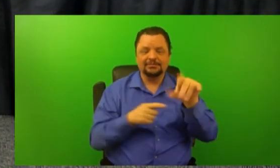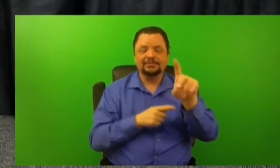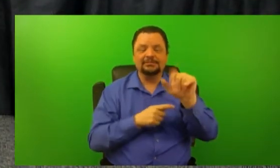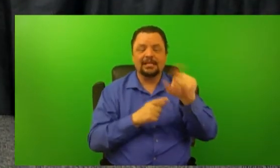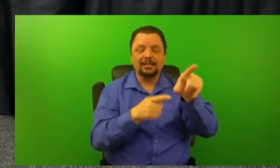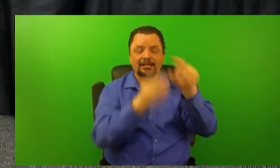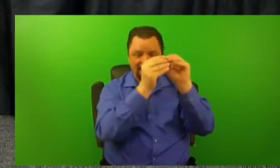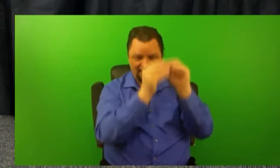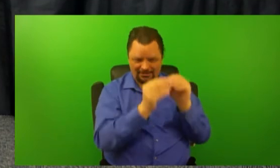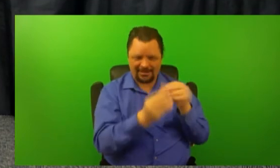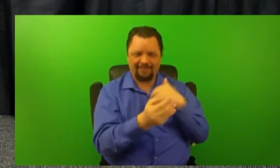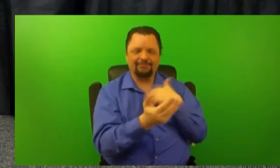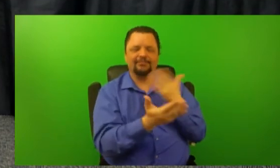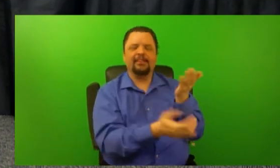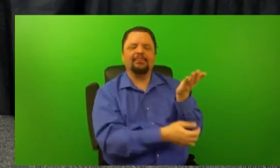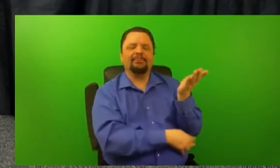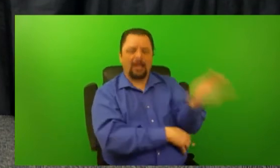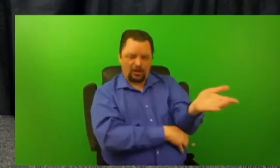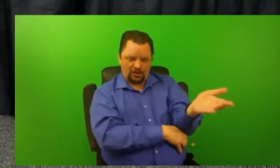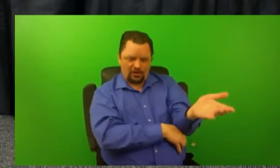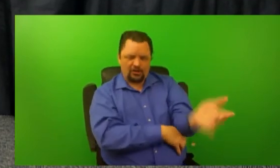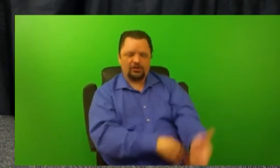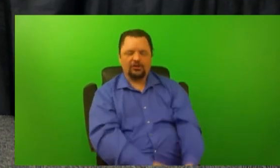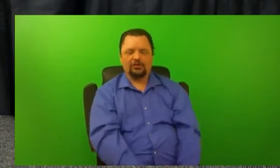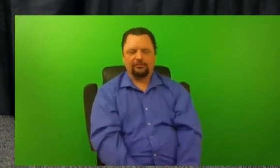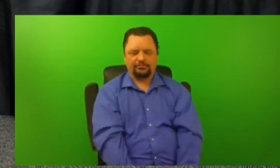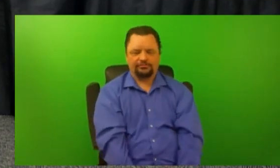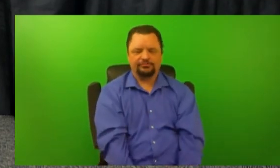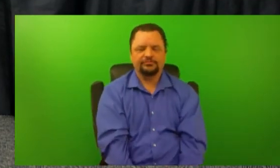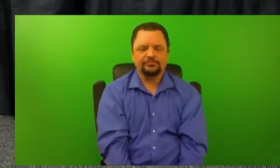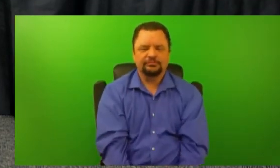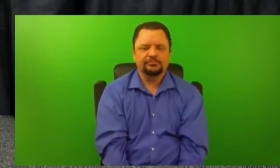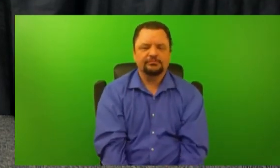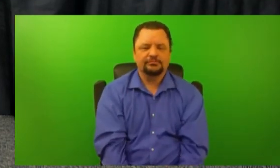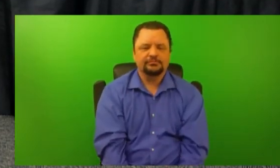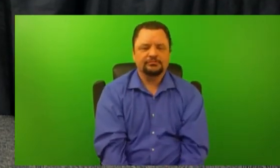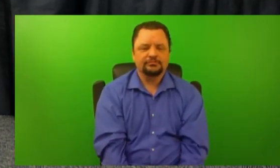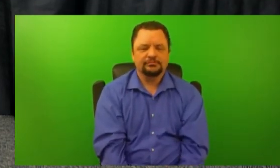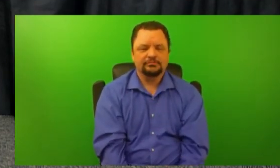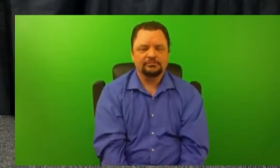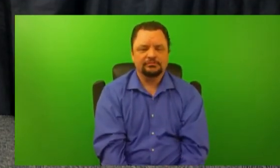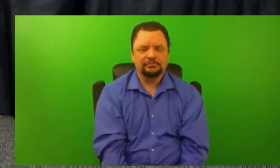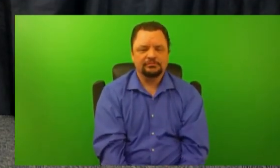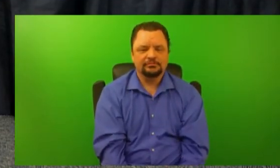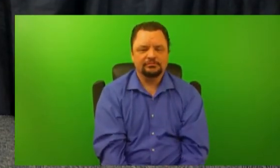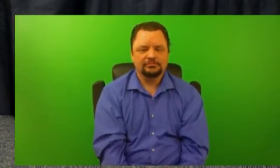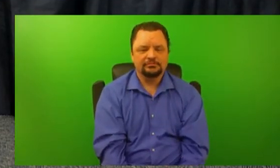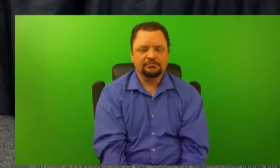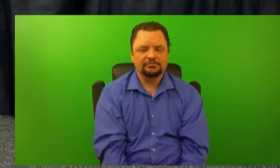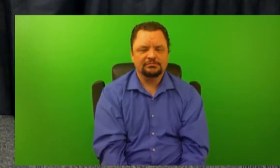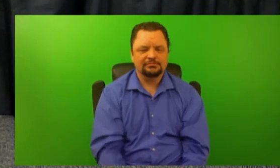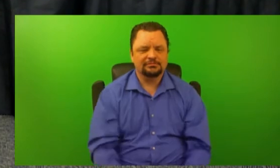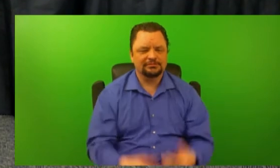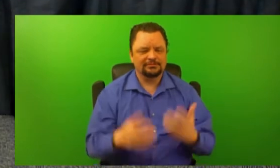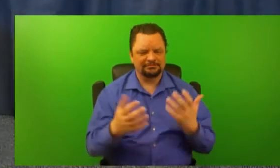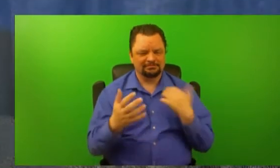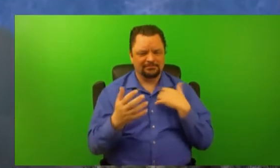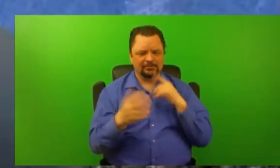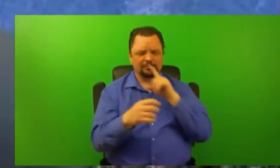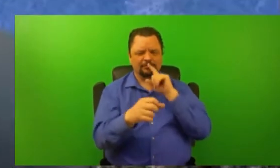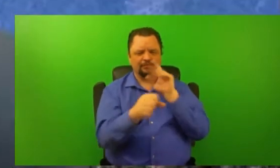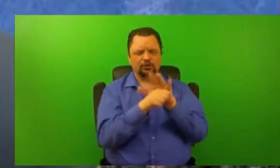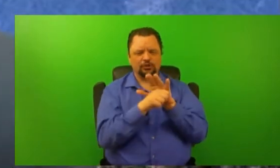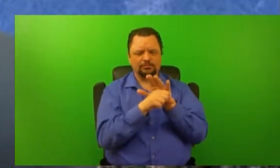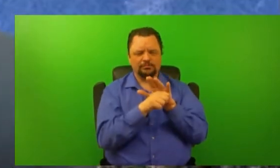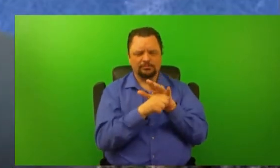pages. Fadi, can you confirm that, please? Yeah, the overall mortality data is available through